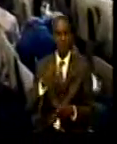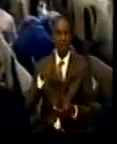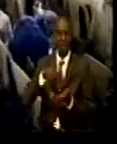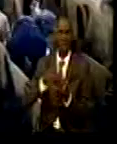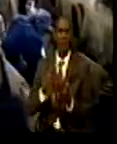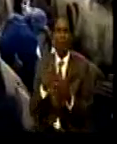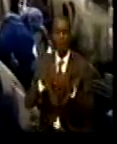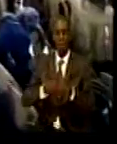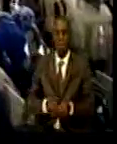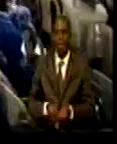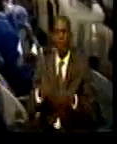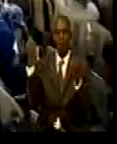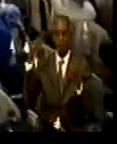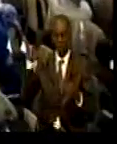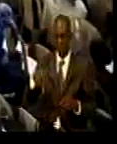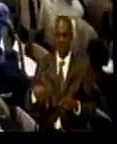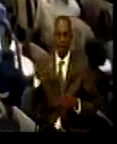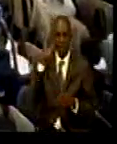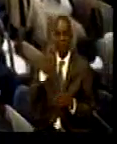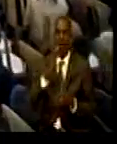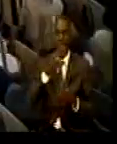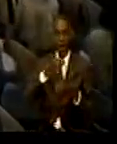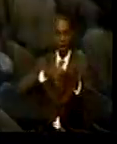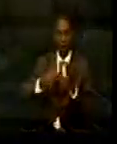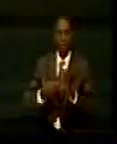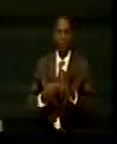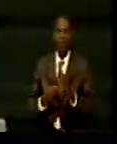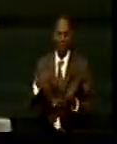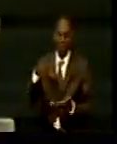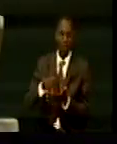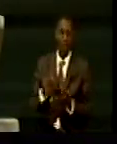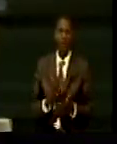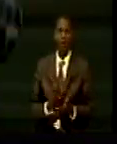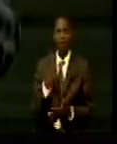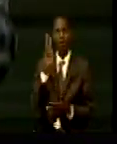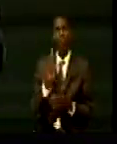mended, you'll stand up. Physically, stand up.